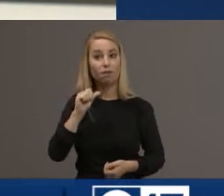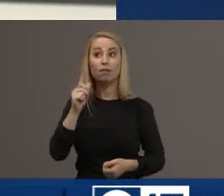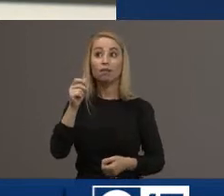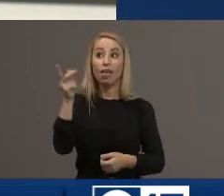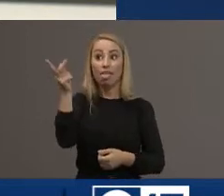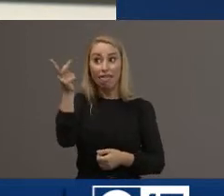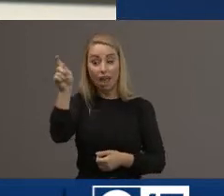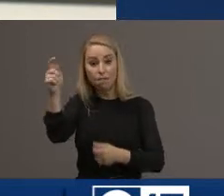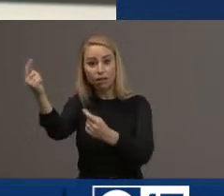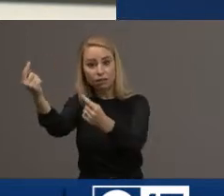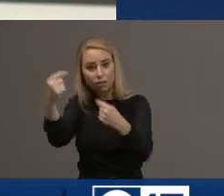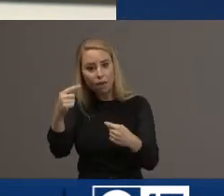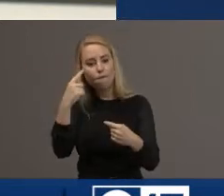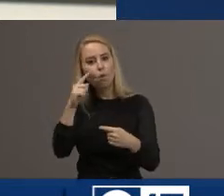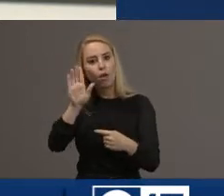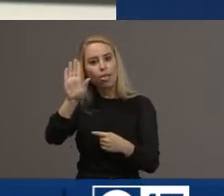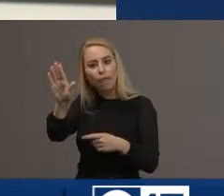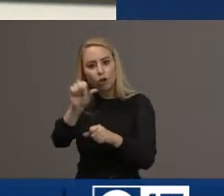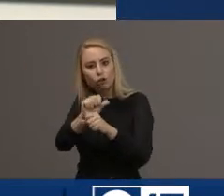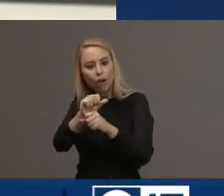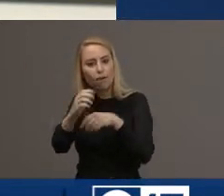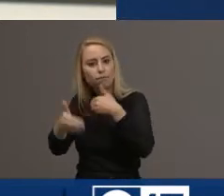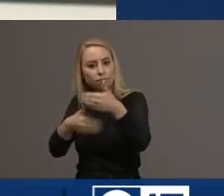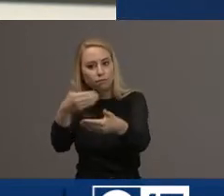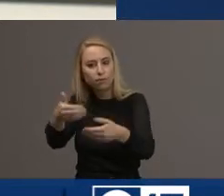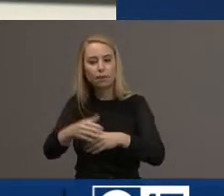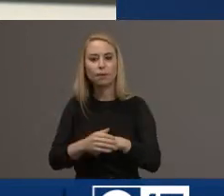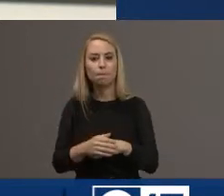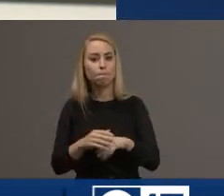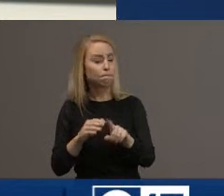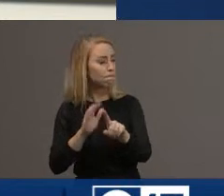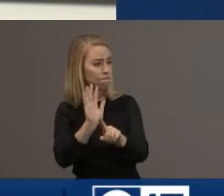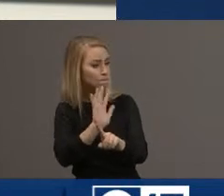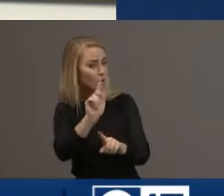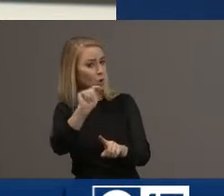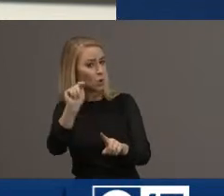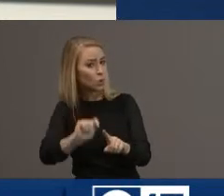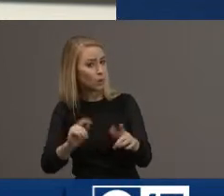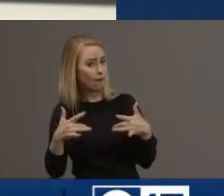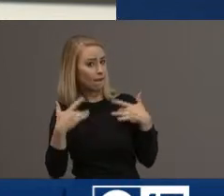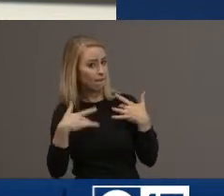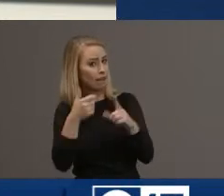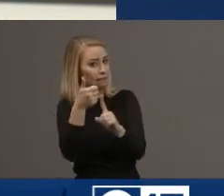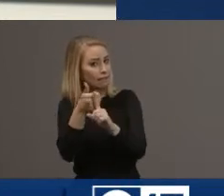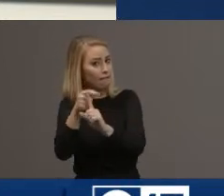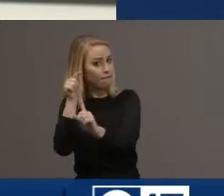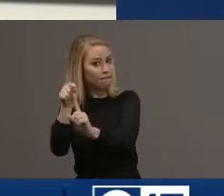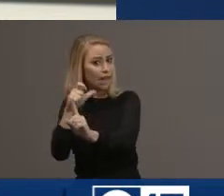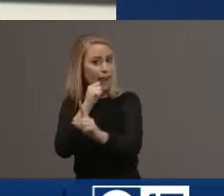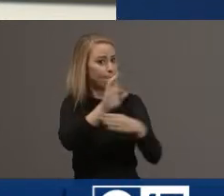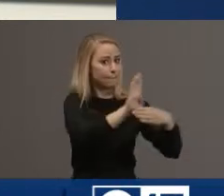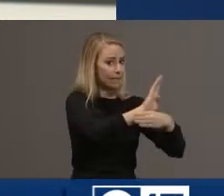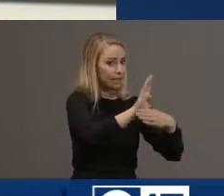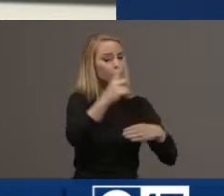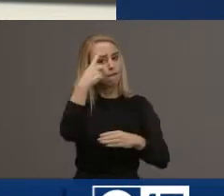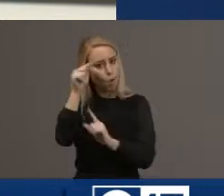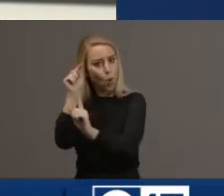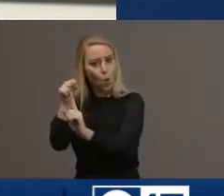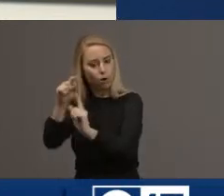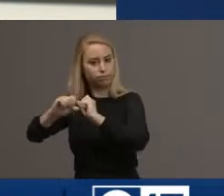its turn, and that's been my experience. One quick follow for Dr. The Tucson's event, that's what he was